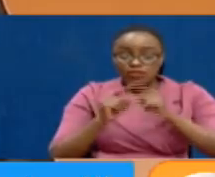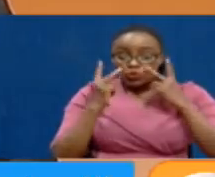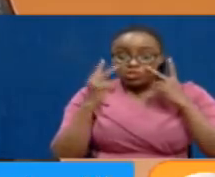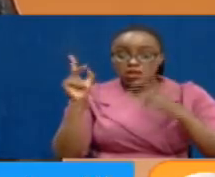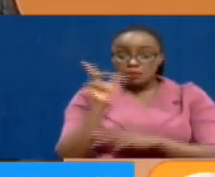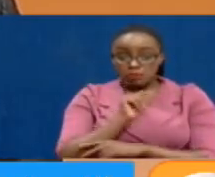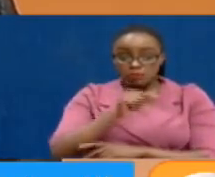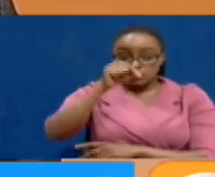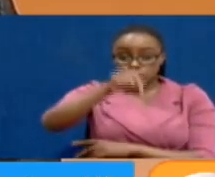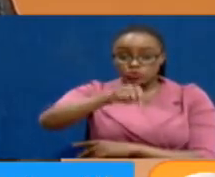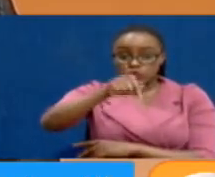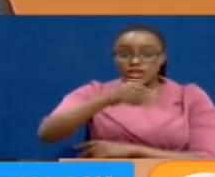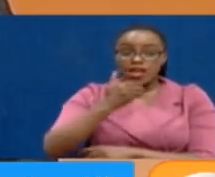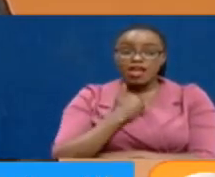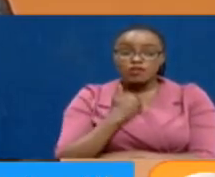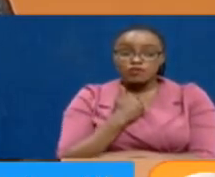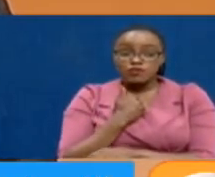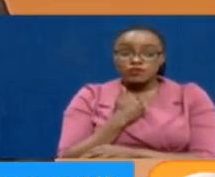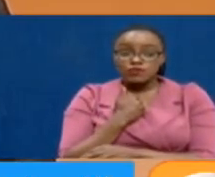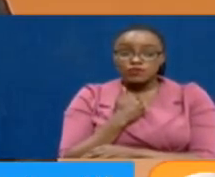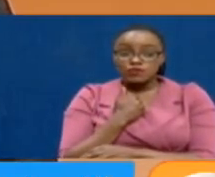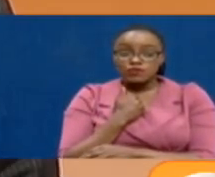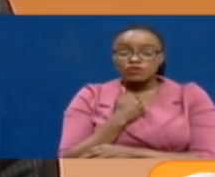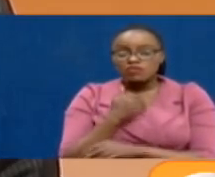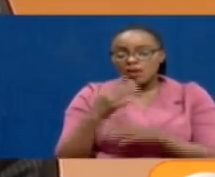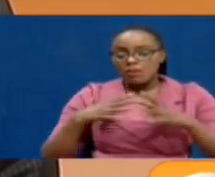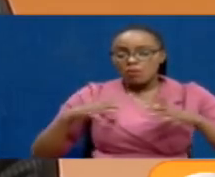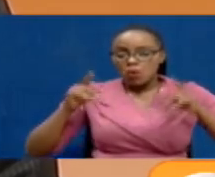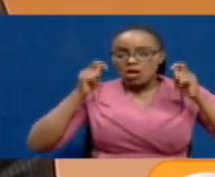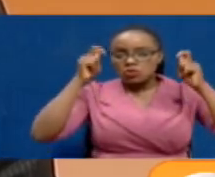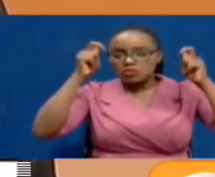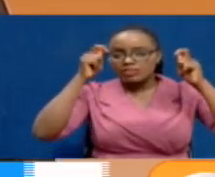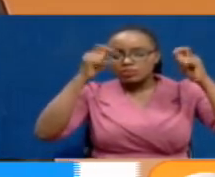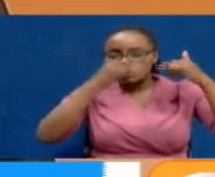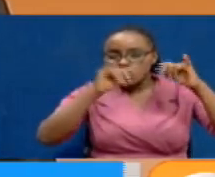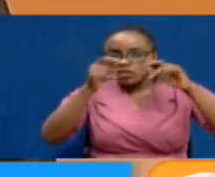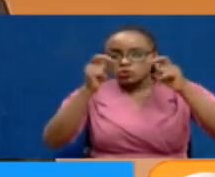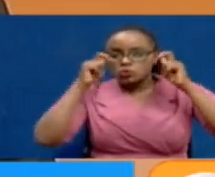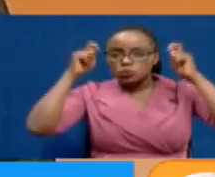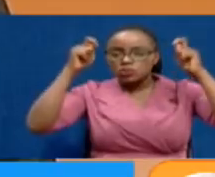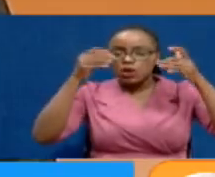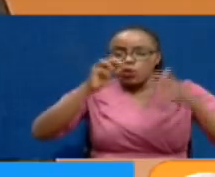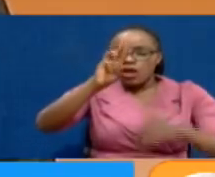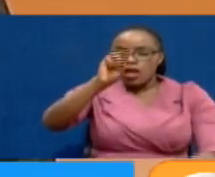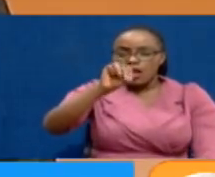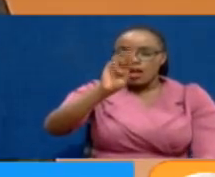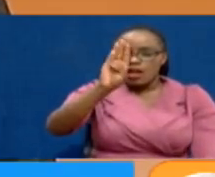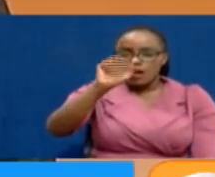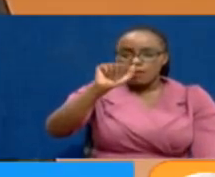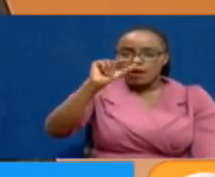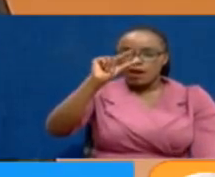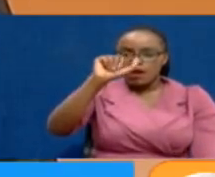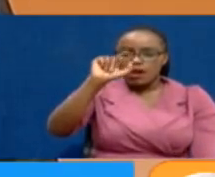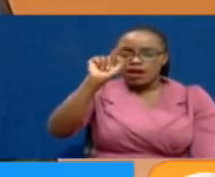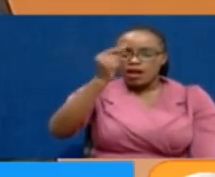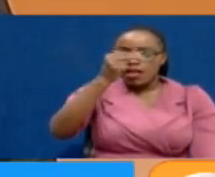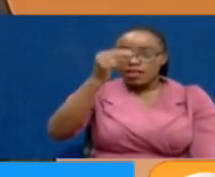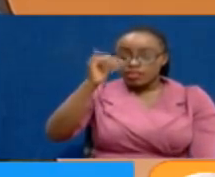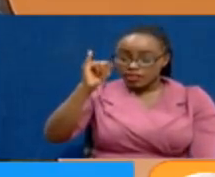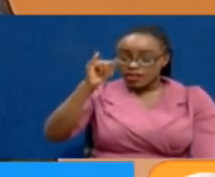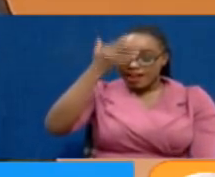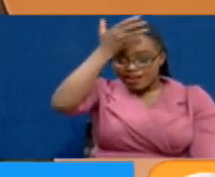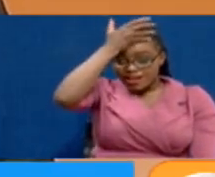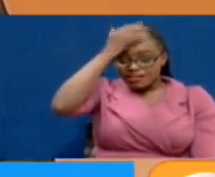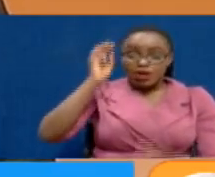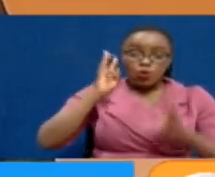today there was a go-slow at Mbagathi, because the nurses are very worried.